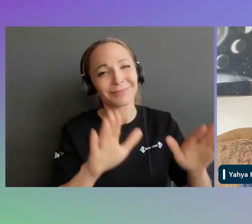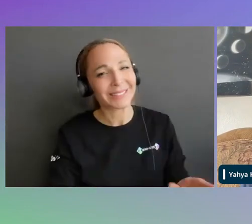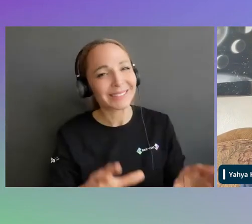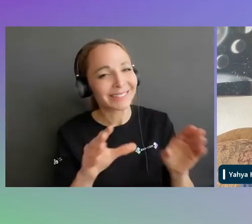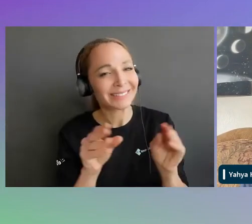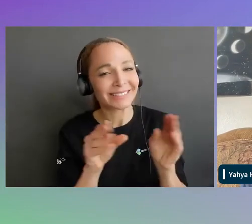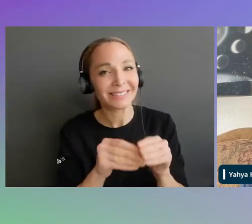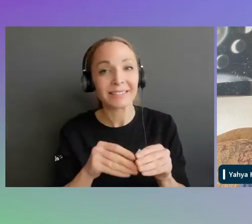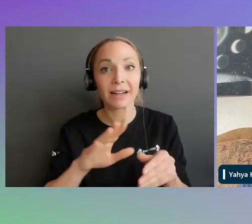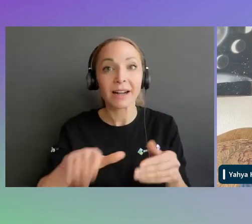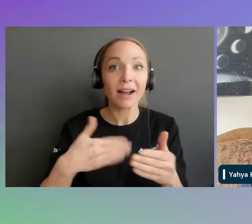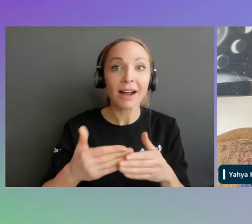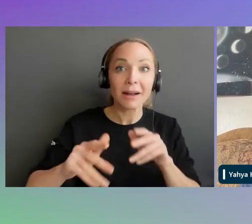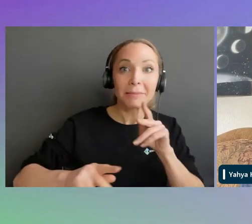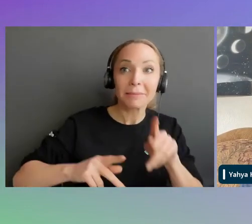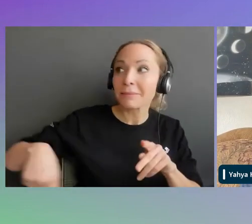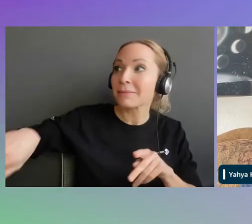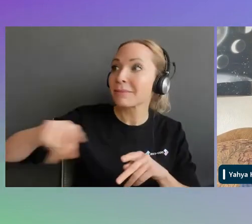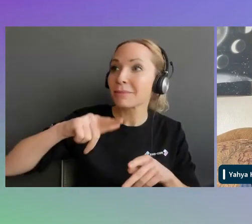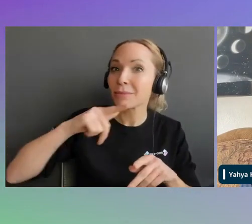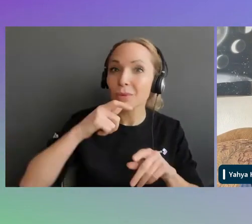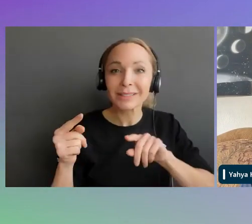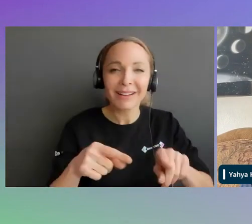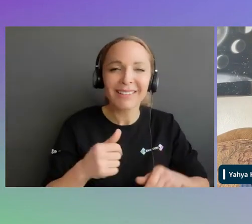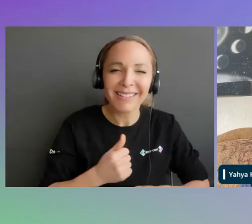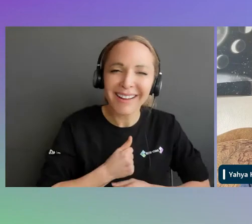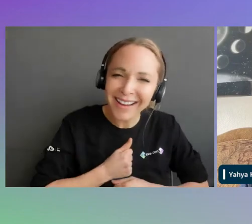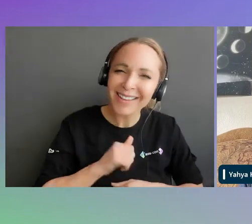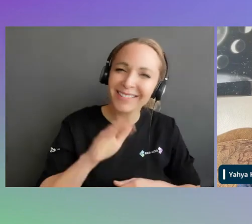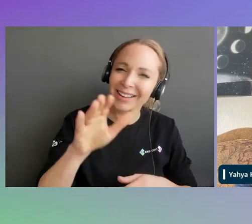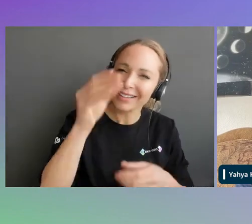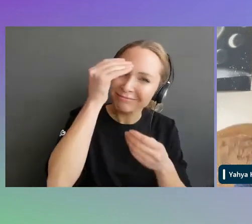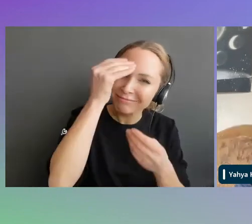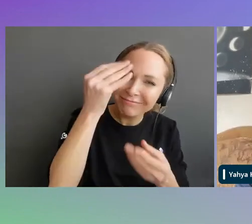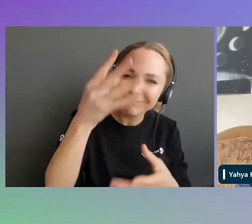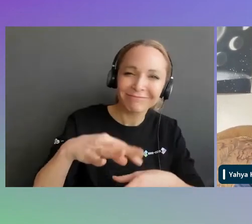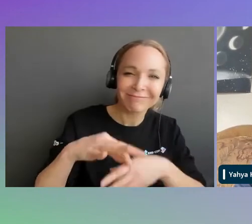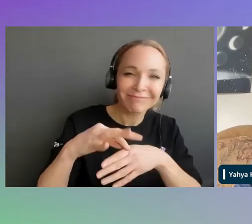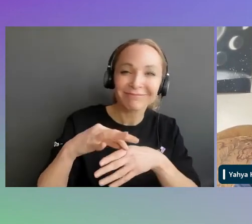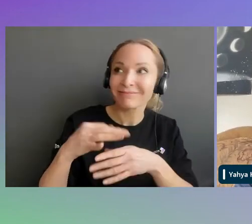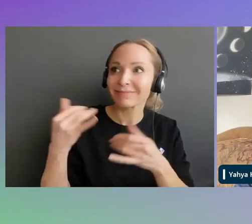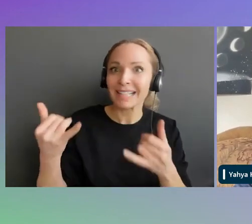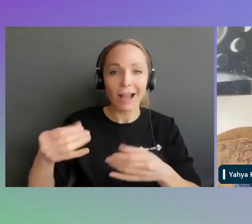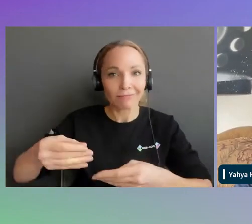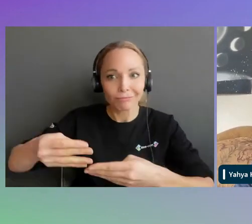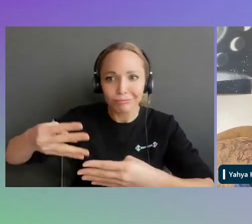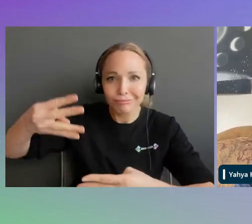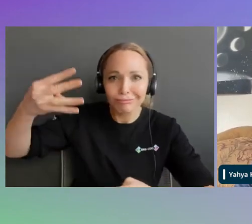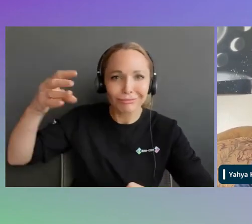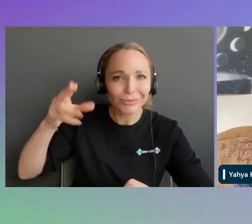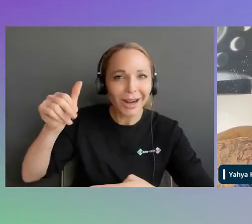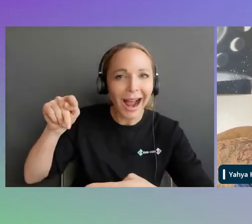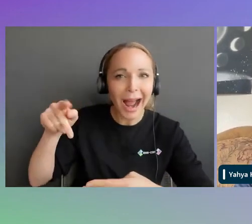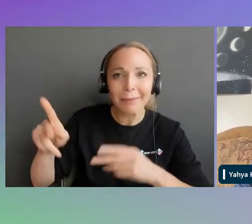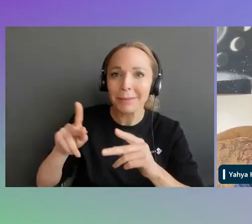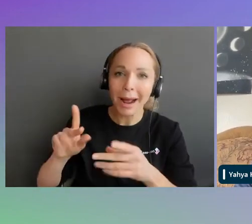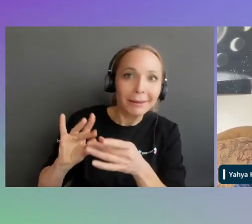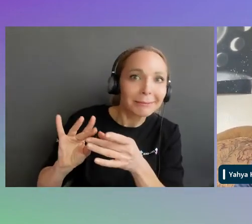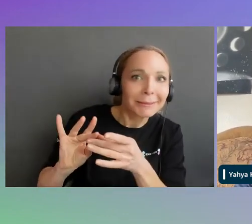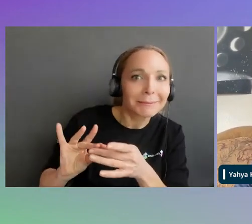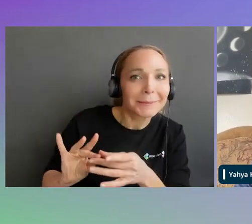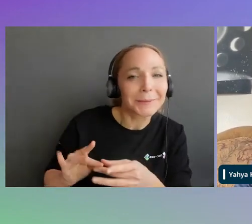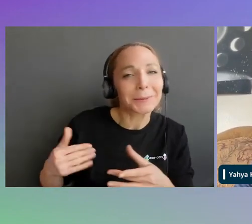loved your content. They're really engaged in the chat, and there's plenty of questions, so we'll go ahead and jump right into it.